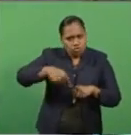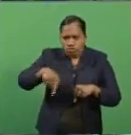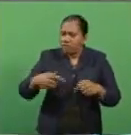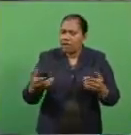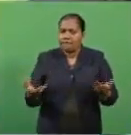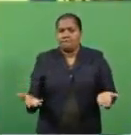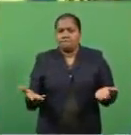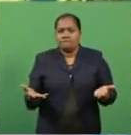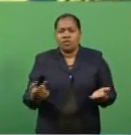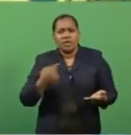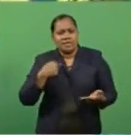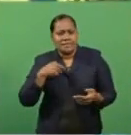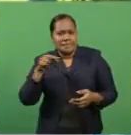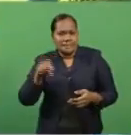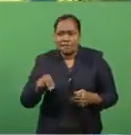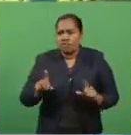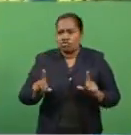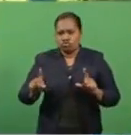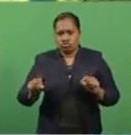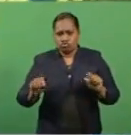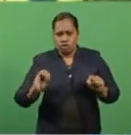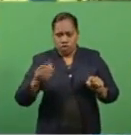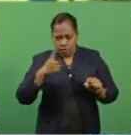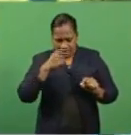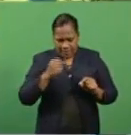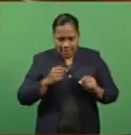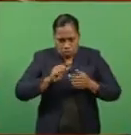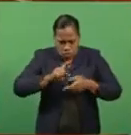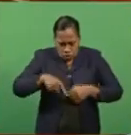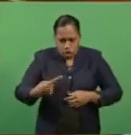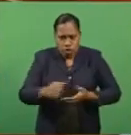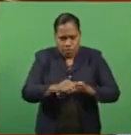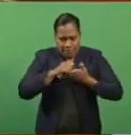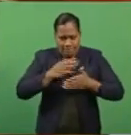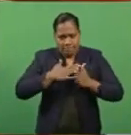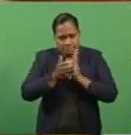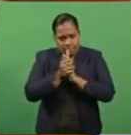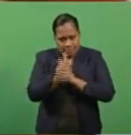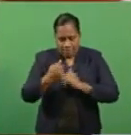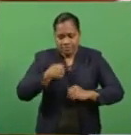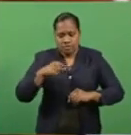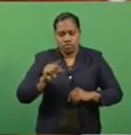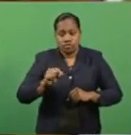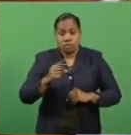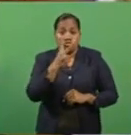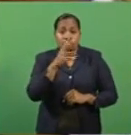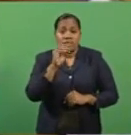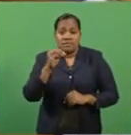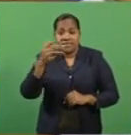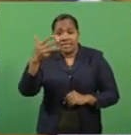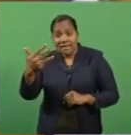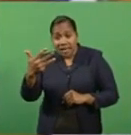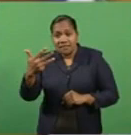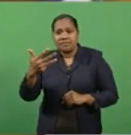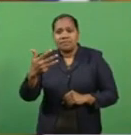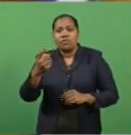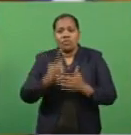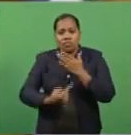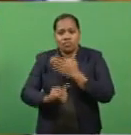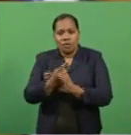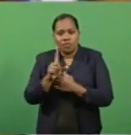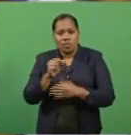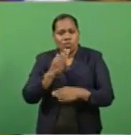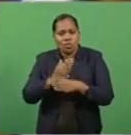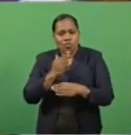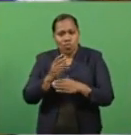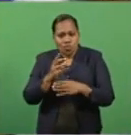I needed to do to maintain my skills, I did. It was in 2009 when Jennifer Wainingolo landed a job with Samoa